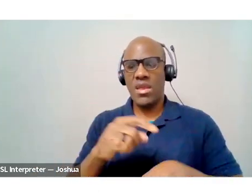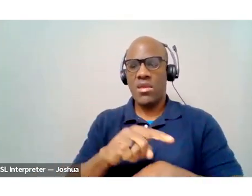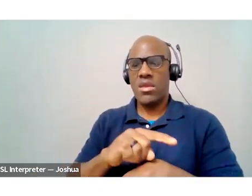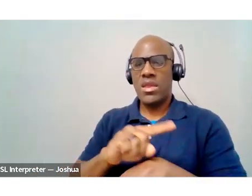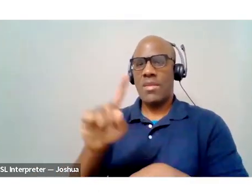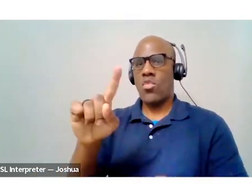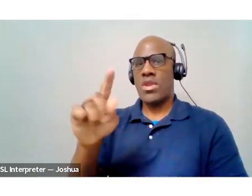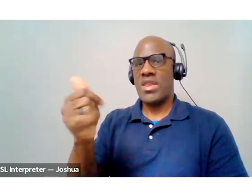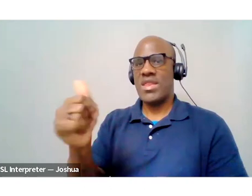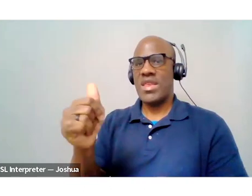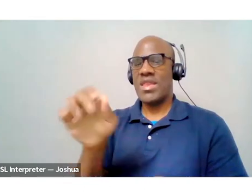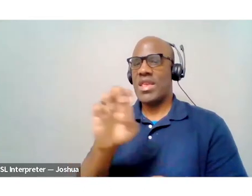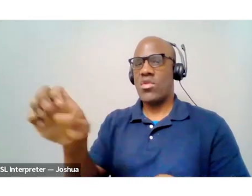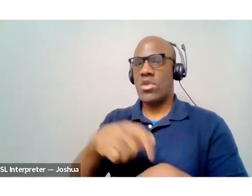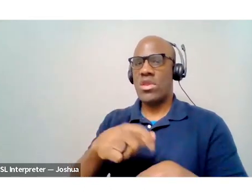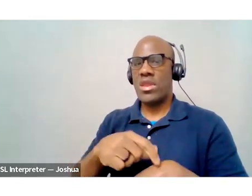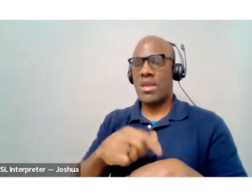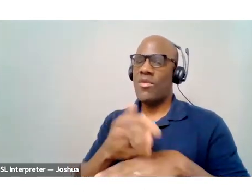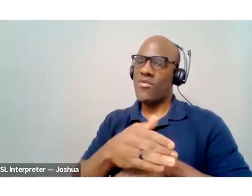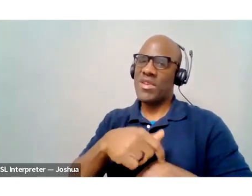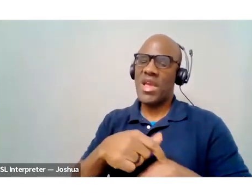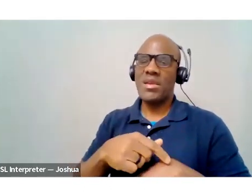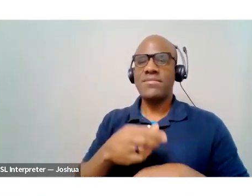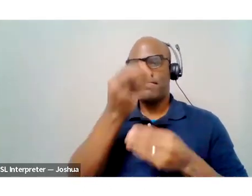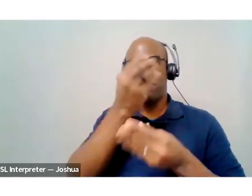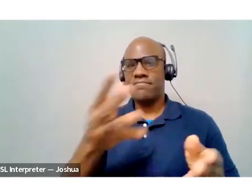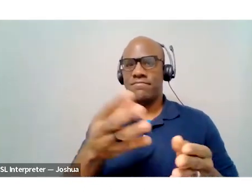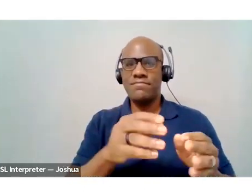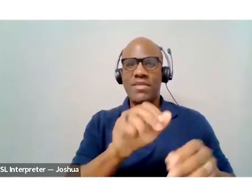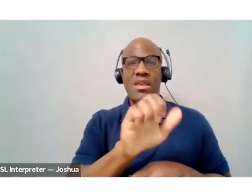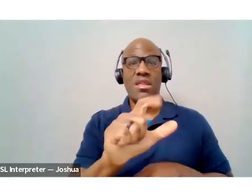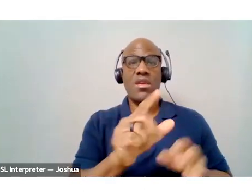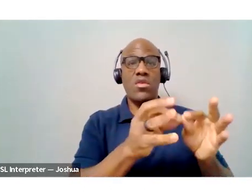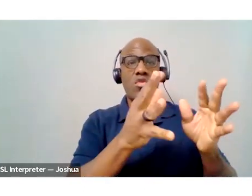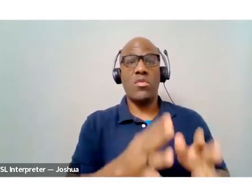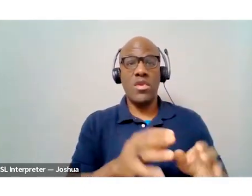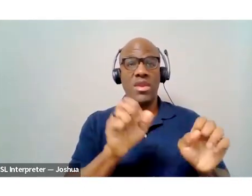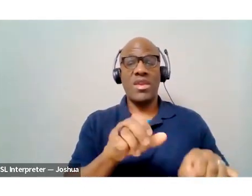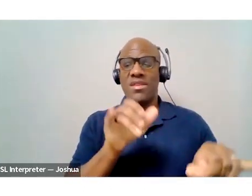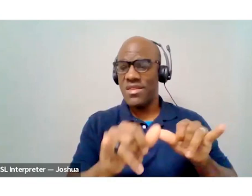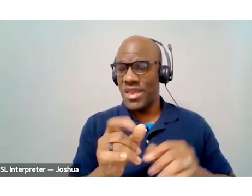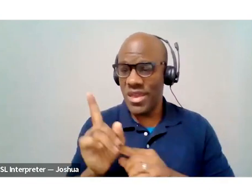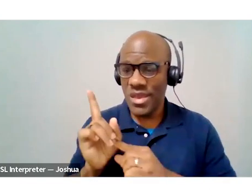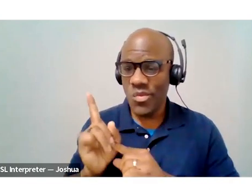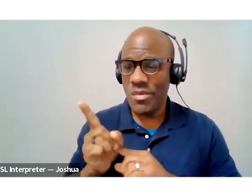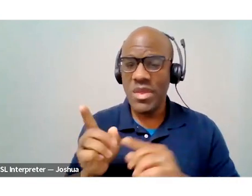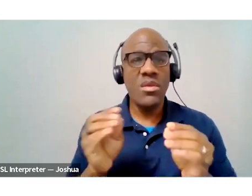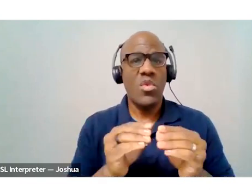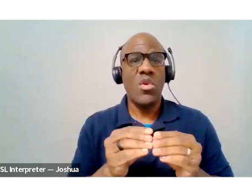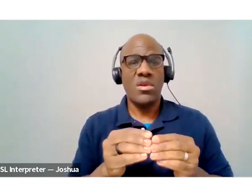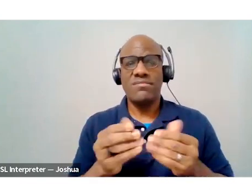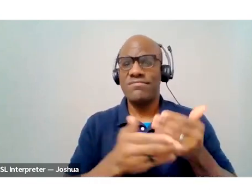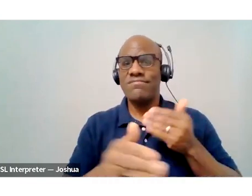are over time. Our American Sign Language interpreters can only stay another minute. Okay. For all the